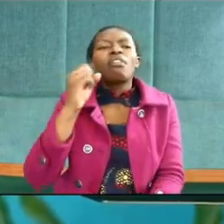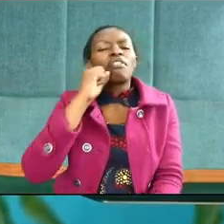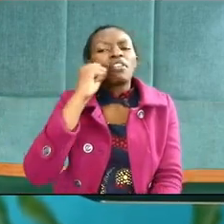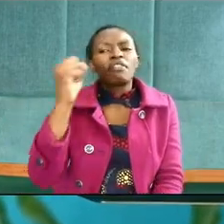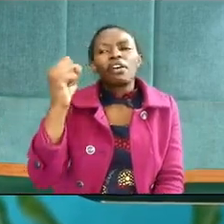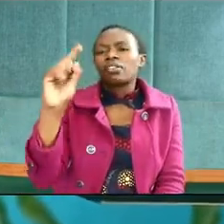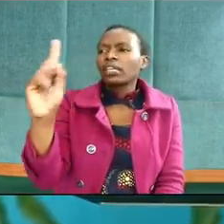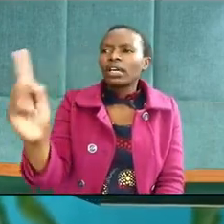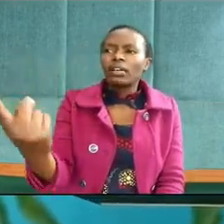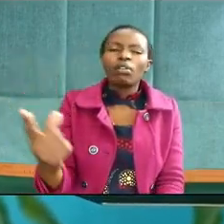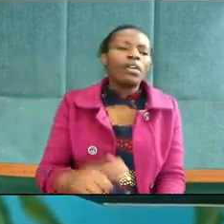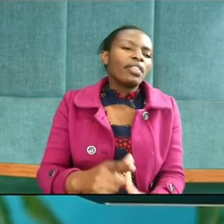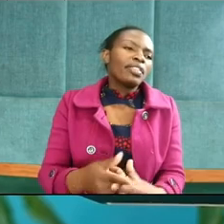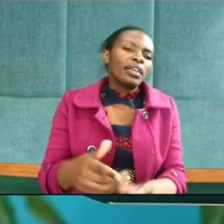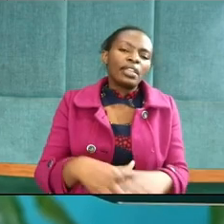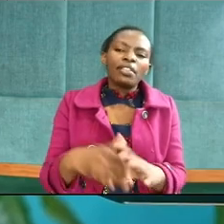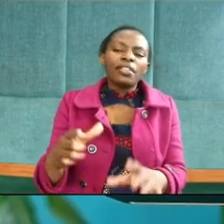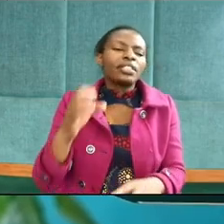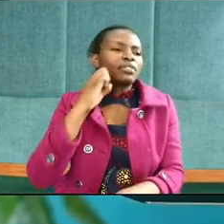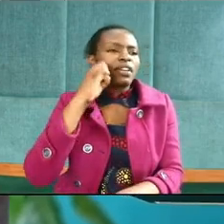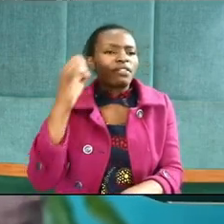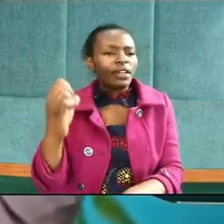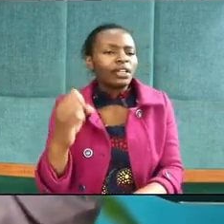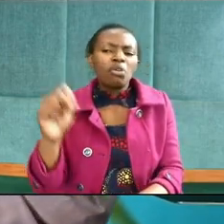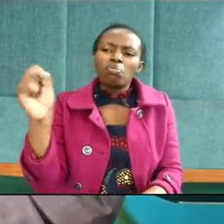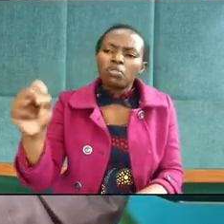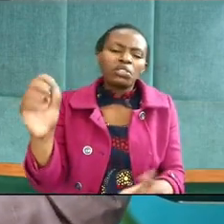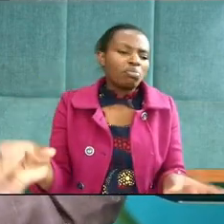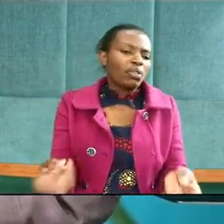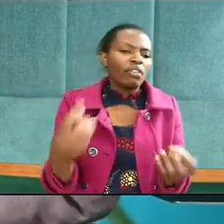shillings that he has to provide for everything.